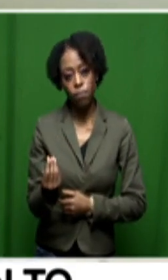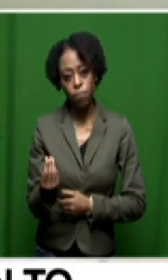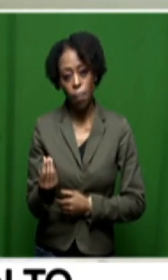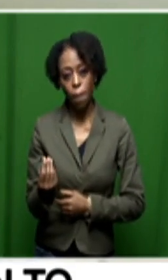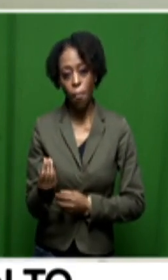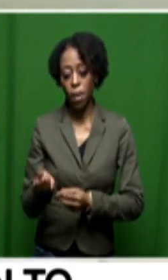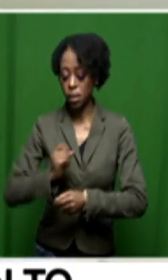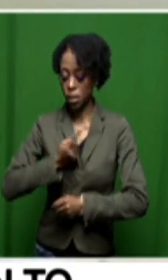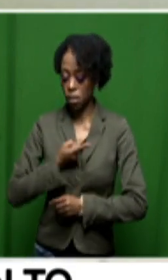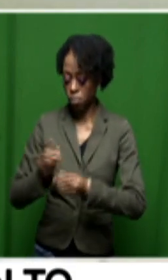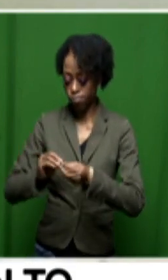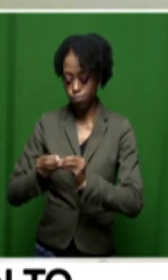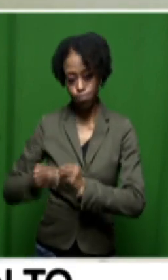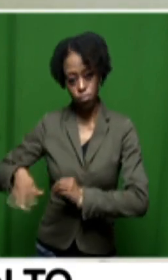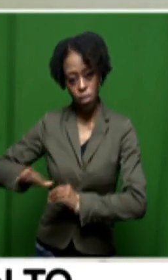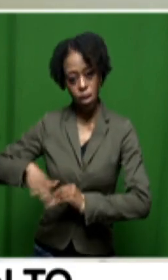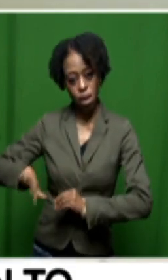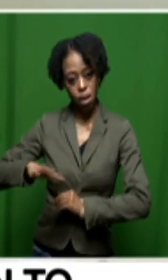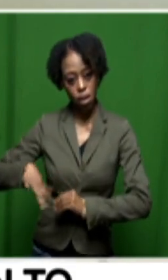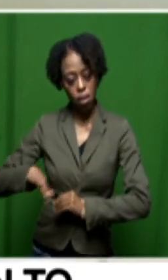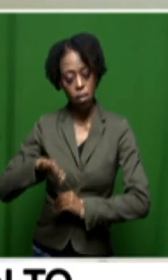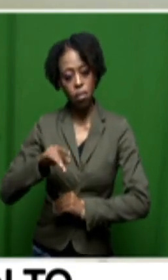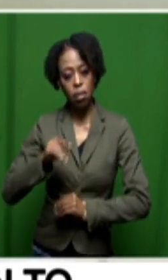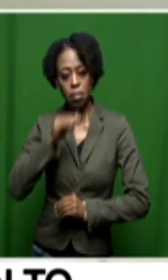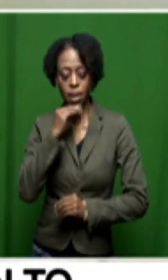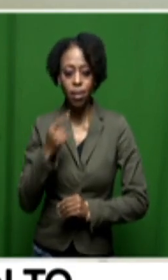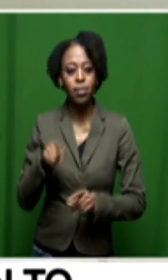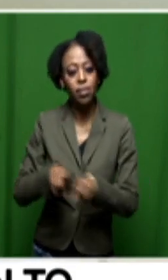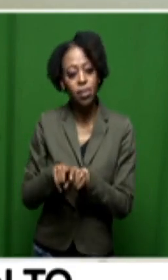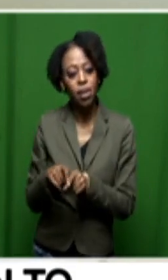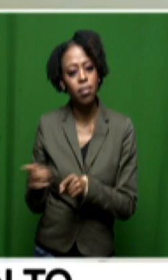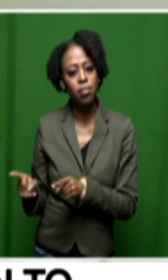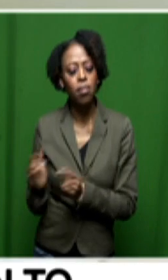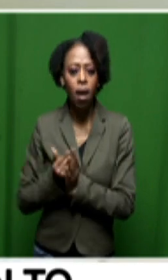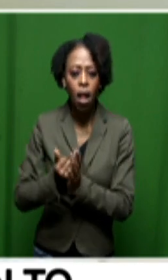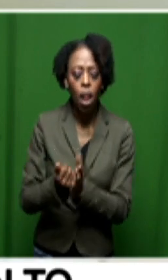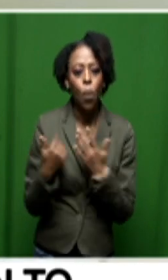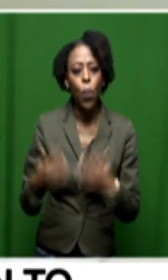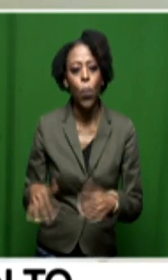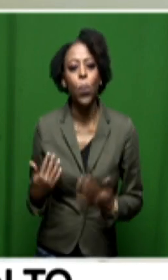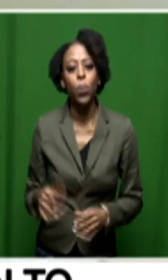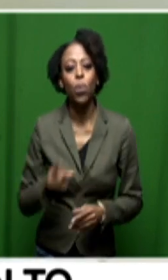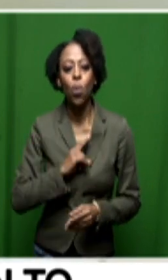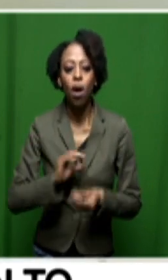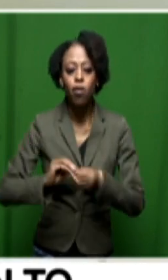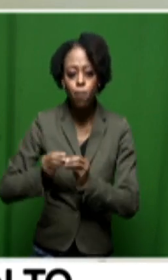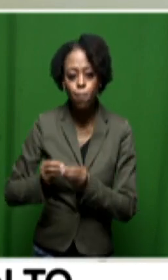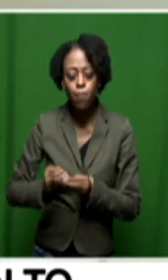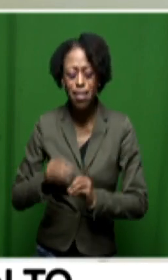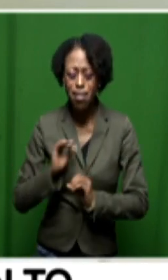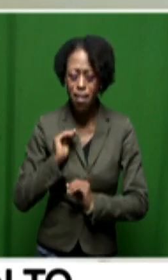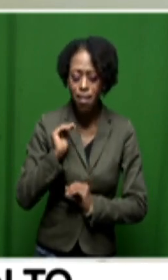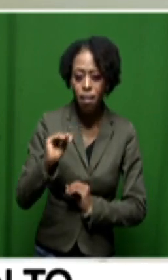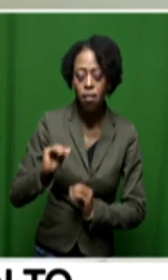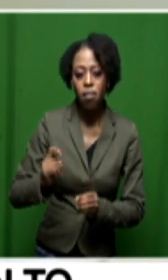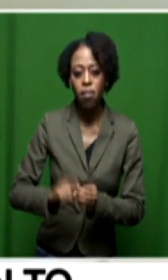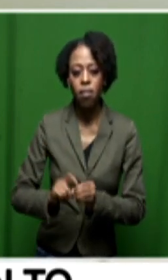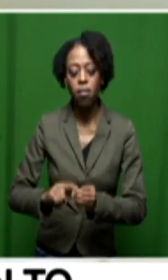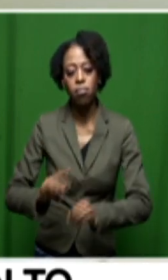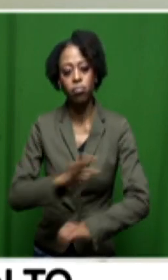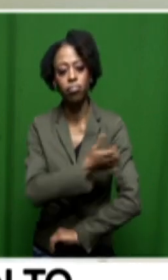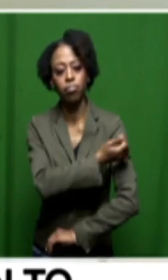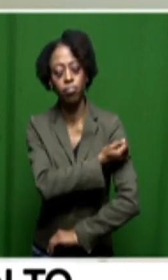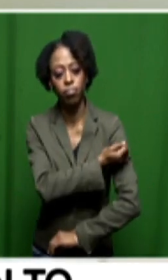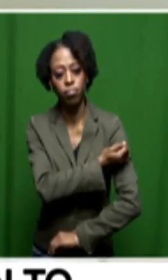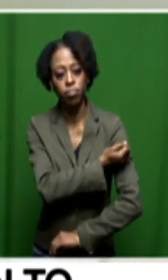a manufacturing site which actually assists in producing high quality